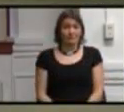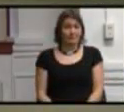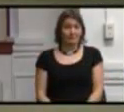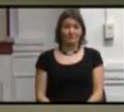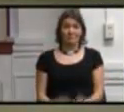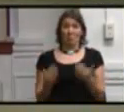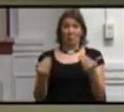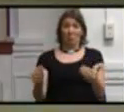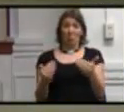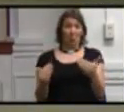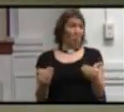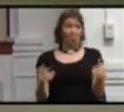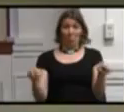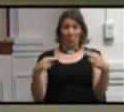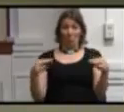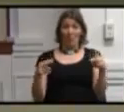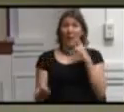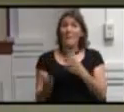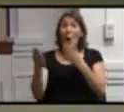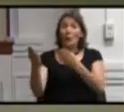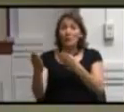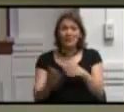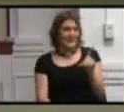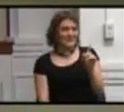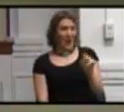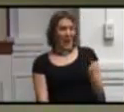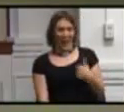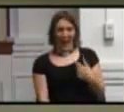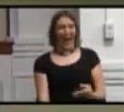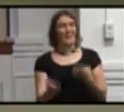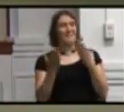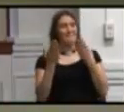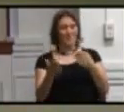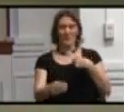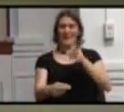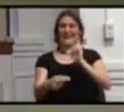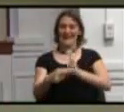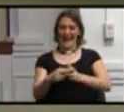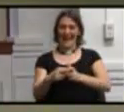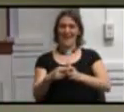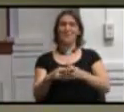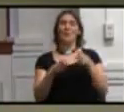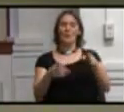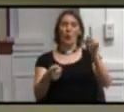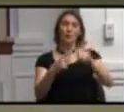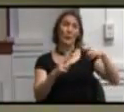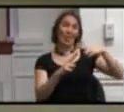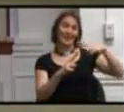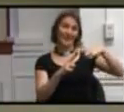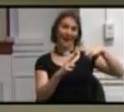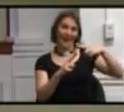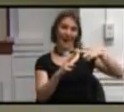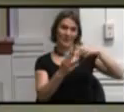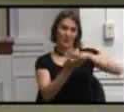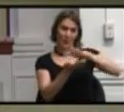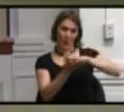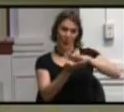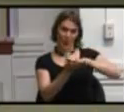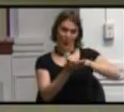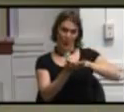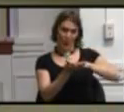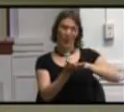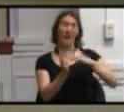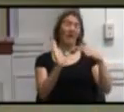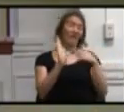said it was riveting. We're looking for a motion, please, unless there's discussion. I move that we name the access road off of Summit Circle, identified on a